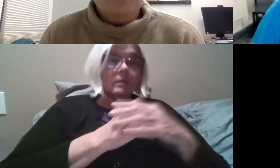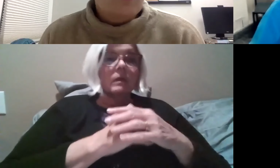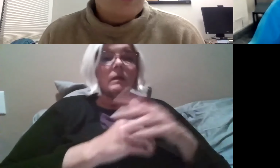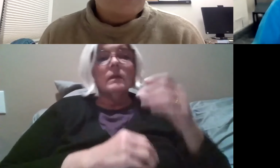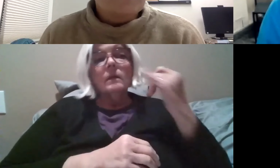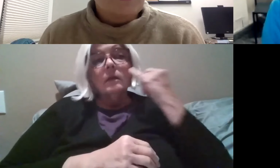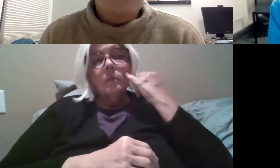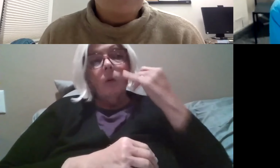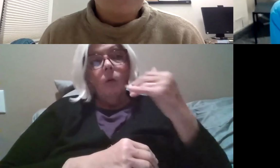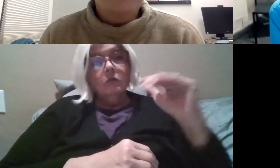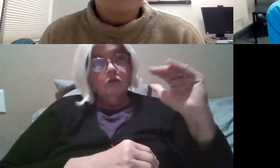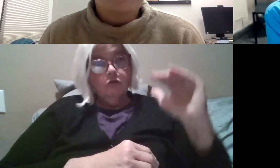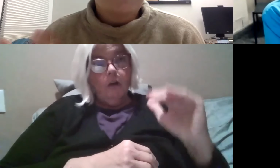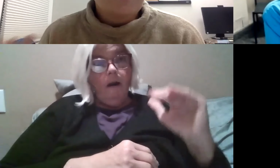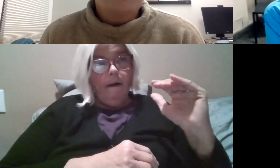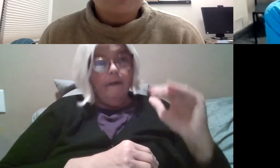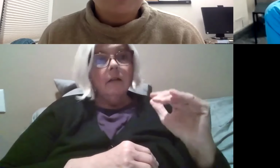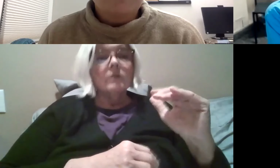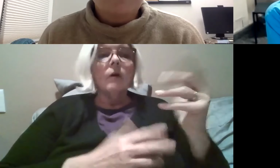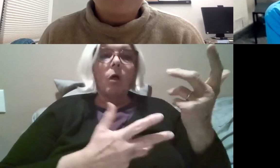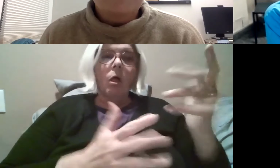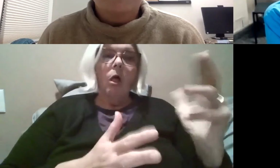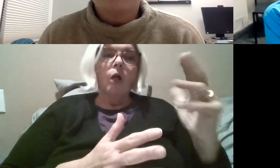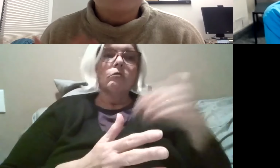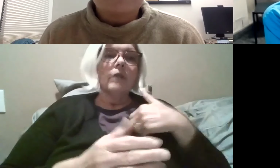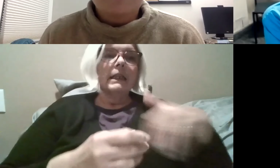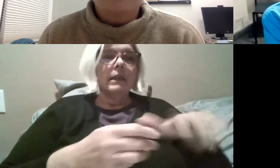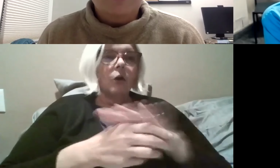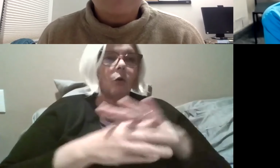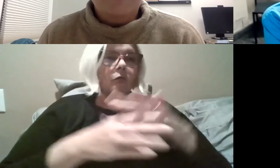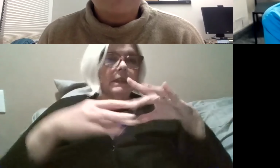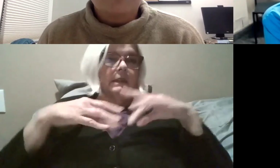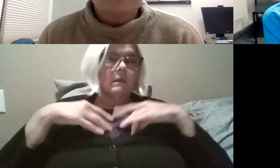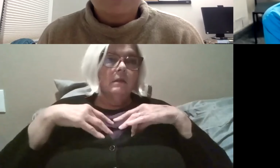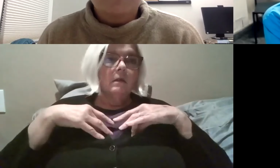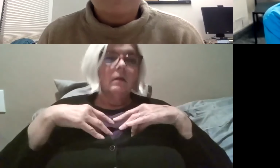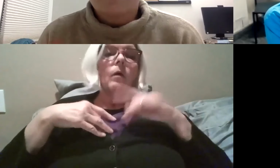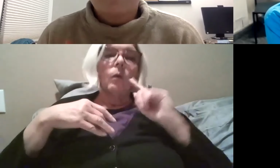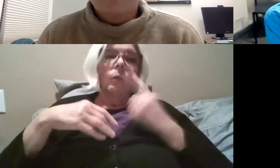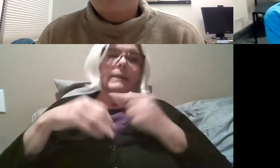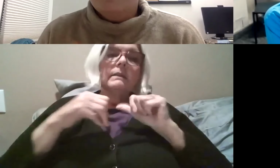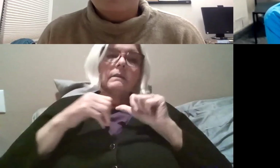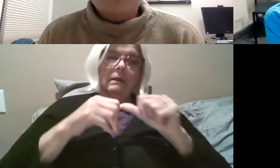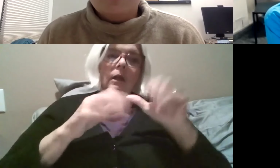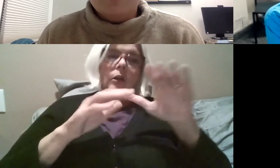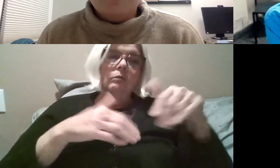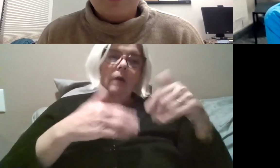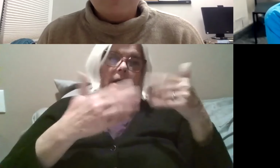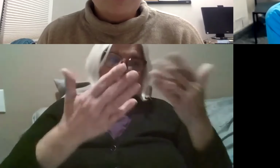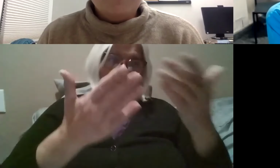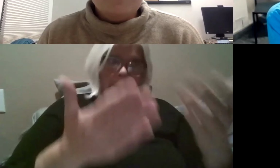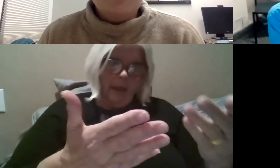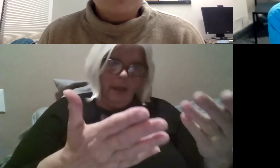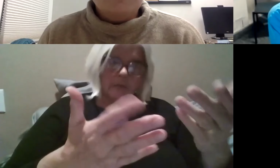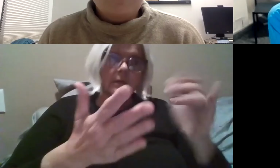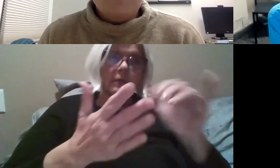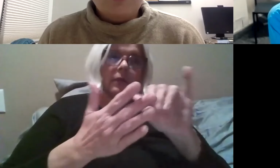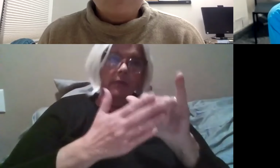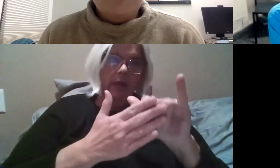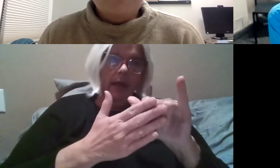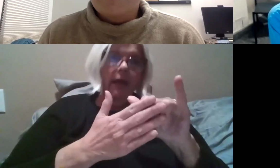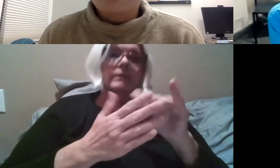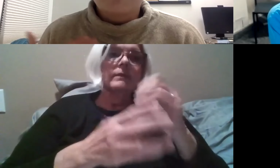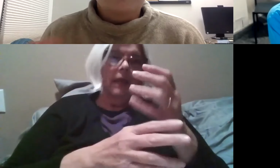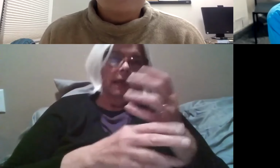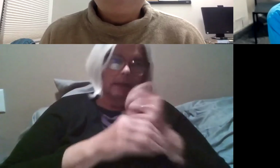immunity is quite the same as immunity from vaccine. And we still recommend that those kids, as soon as they're out of their isolation from their